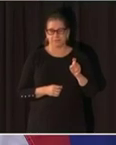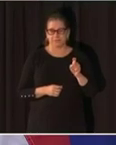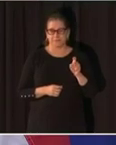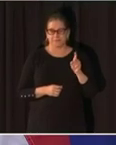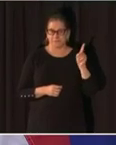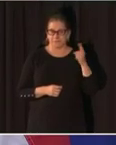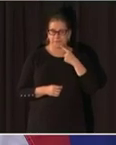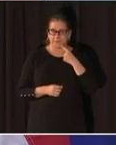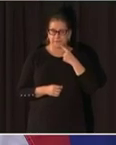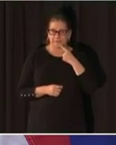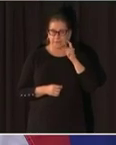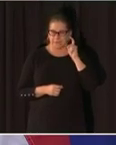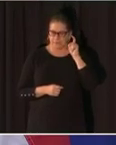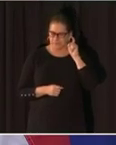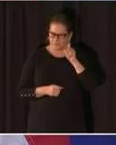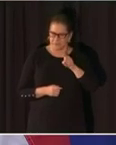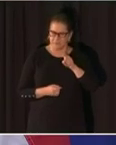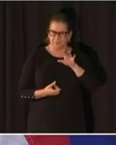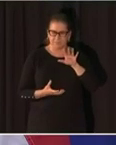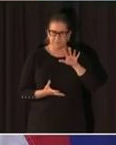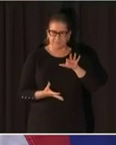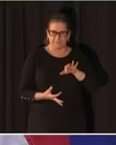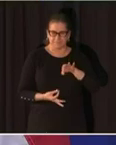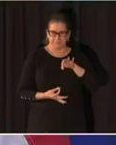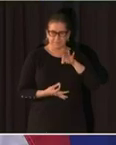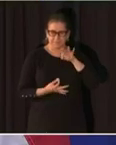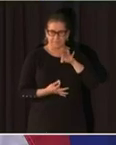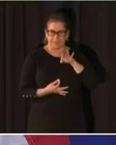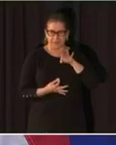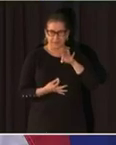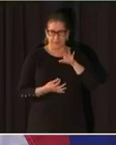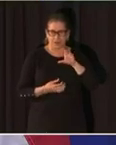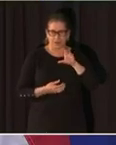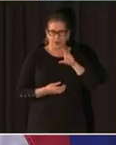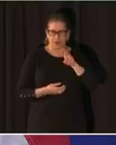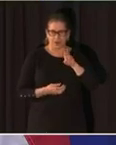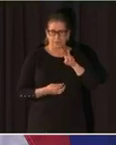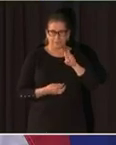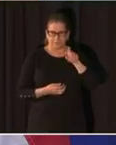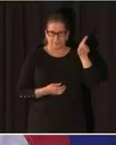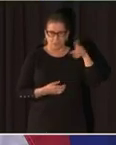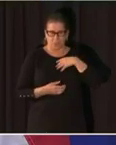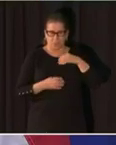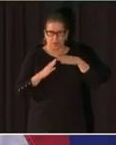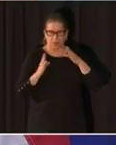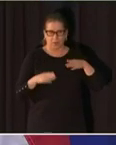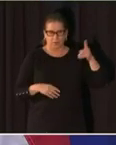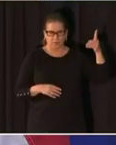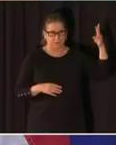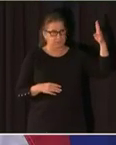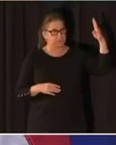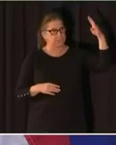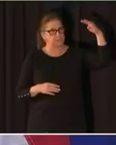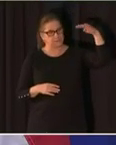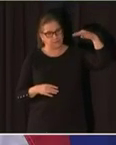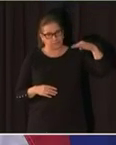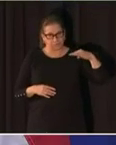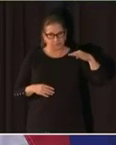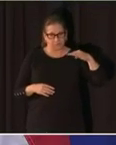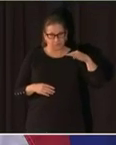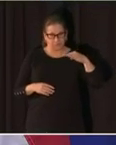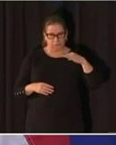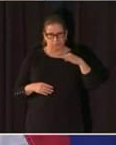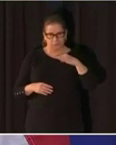according to some of the White House's estimates. And I want to thank DC residents and